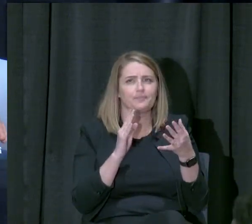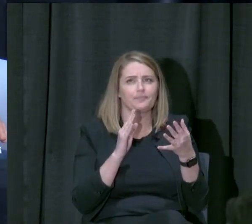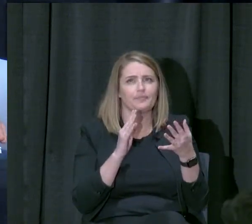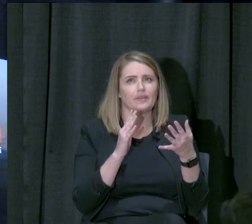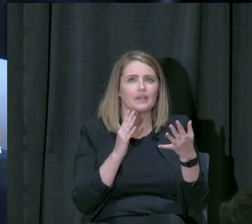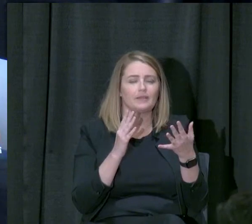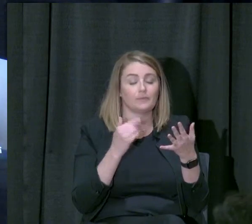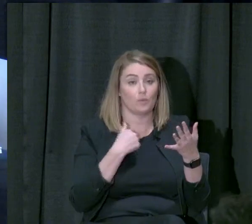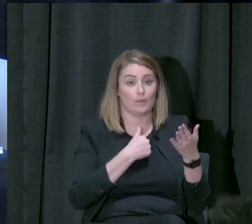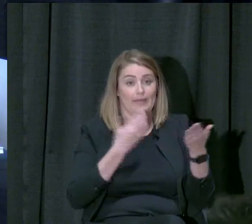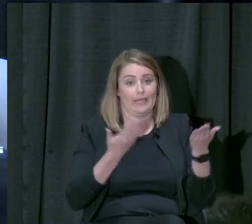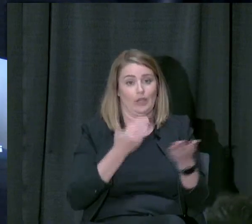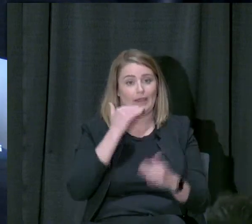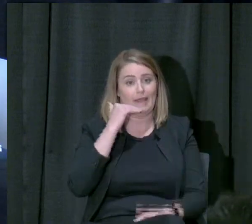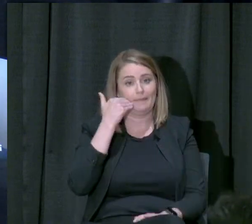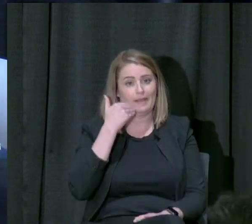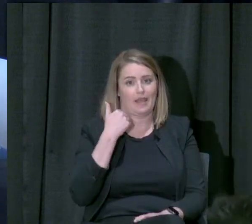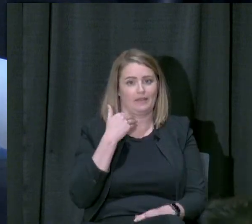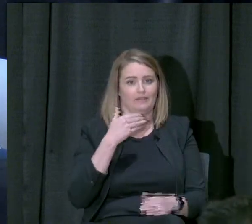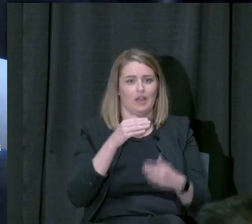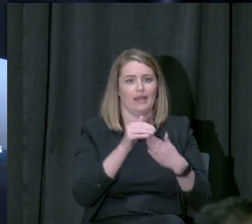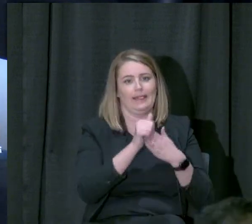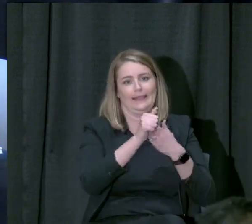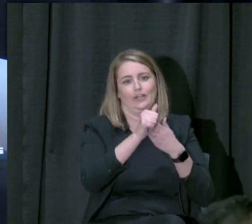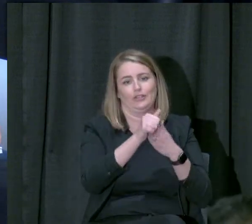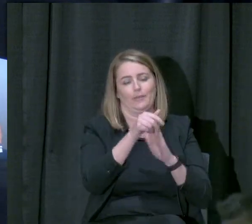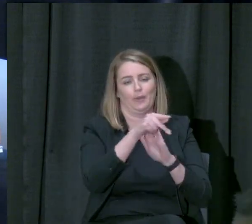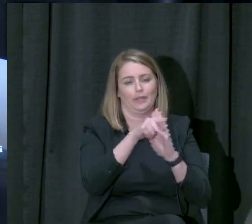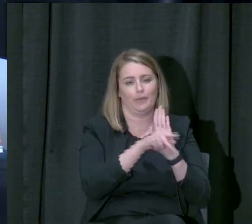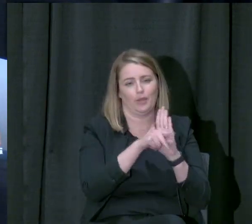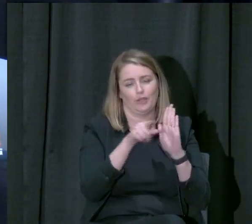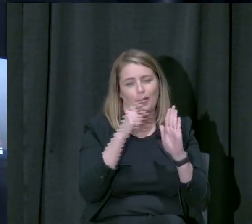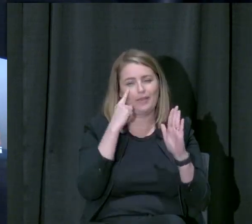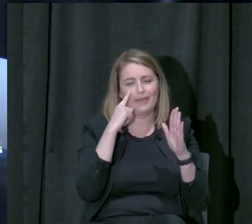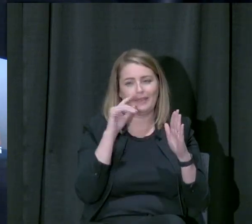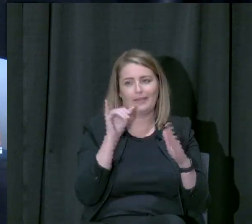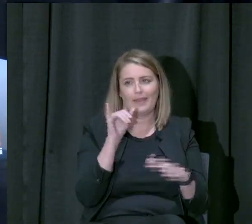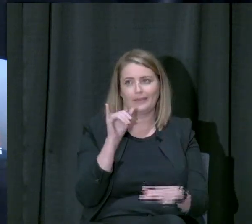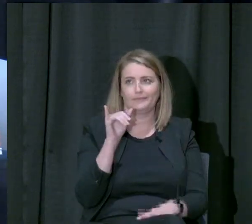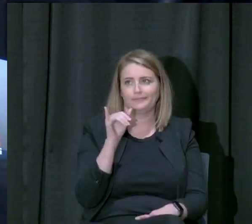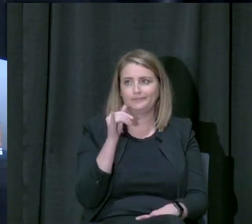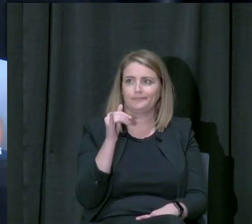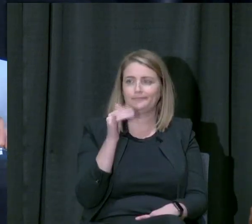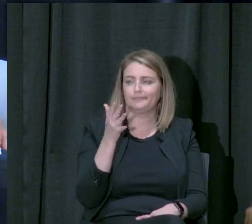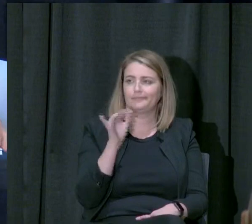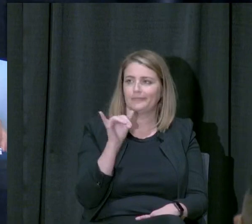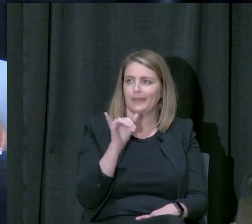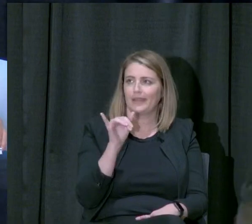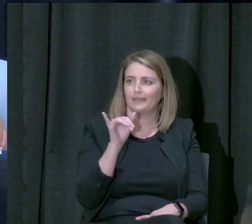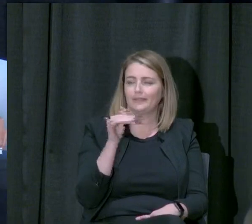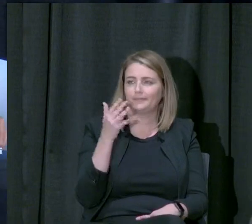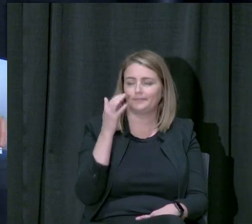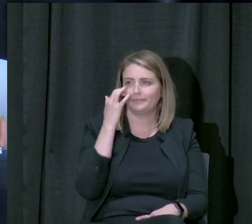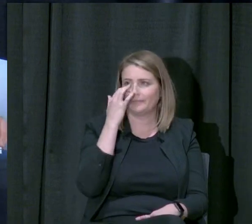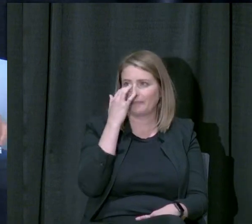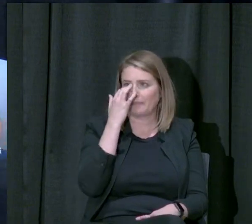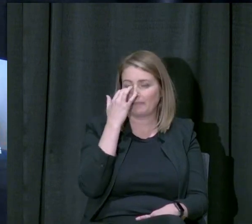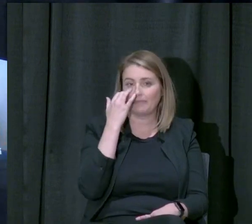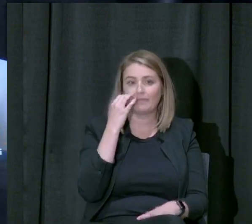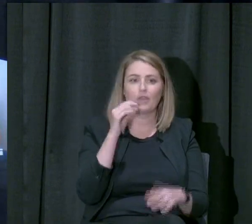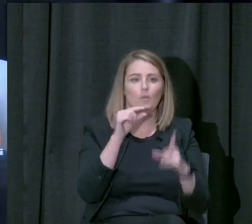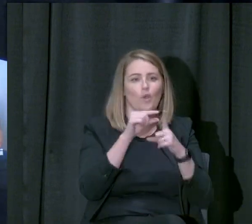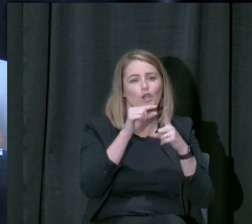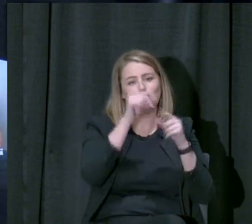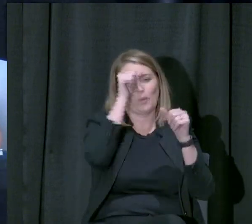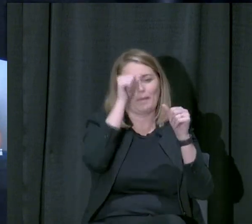we at Amazon have what we call leadership principles, but you can think of them sort of like, kind of like words to live by,